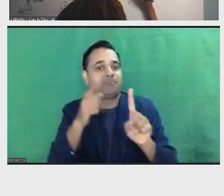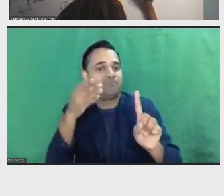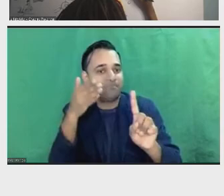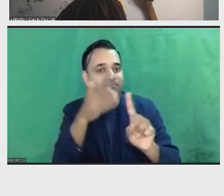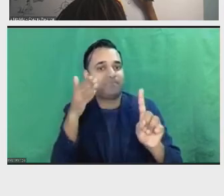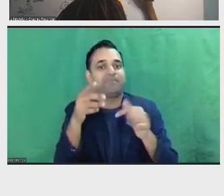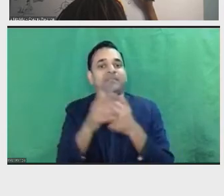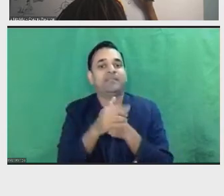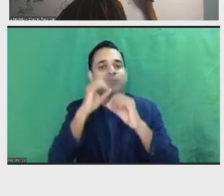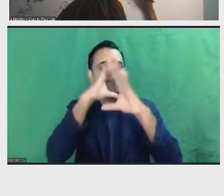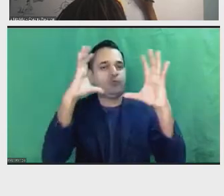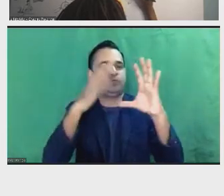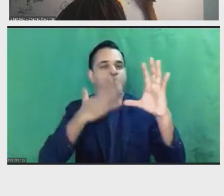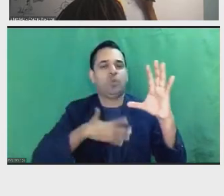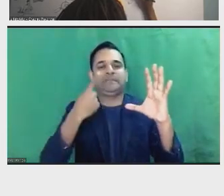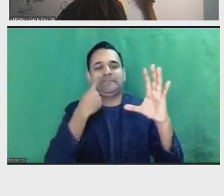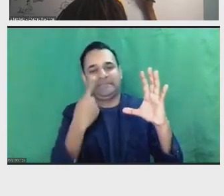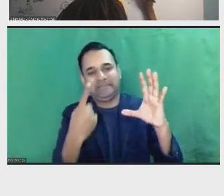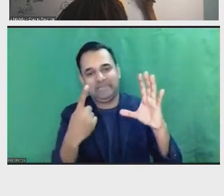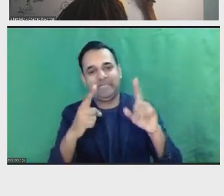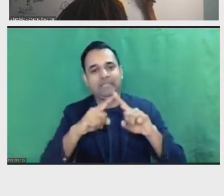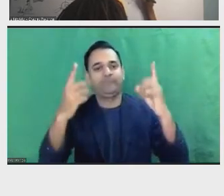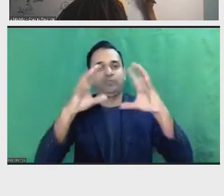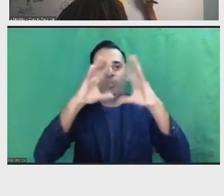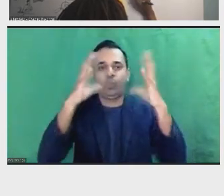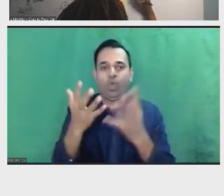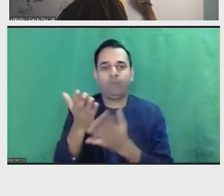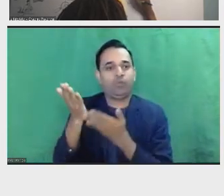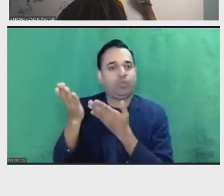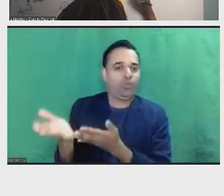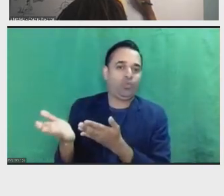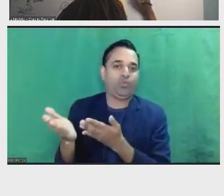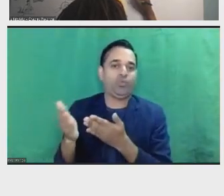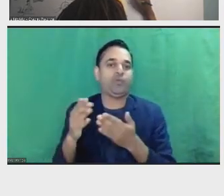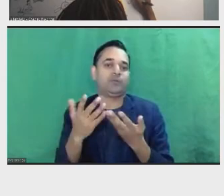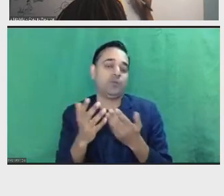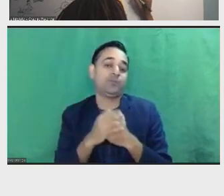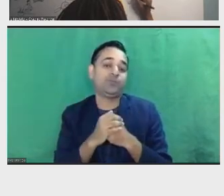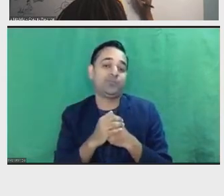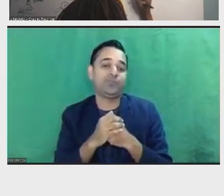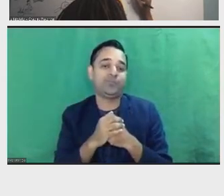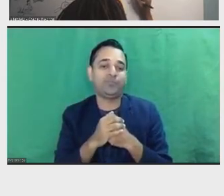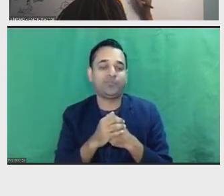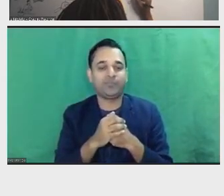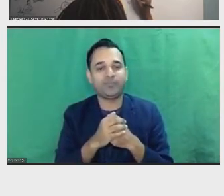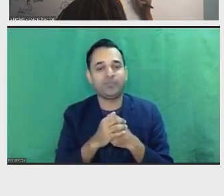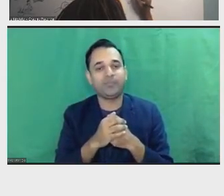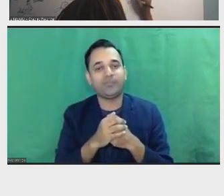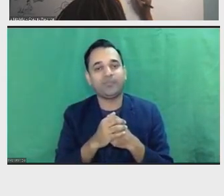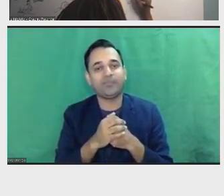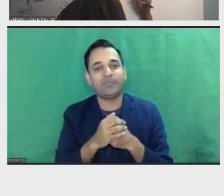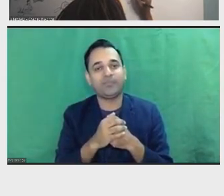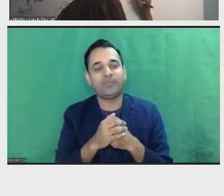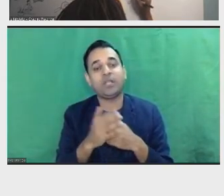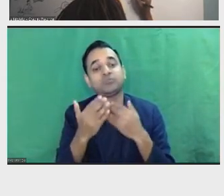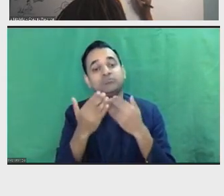Basil, for you, your final remark briefly. I'm thinking about some key time where women